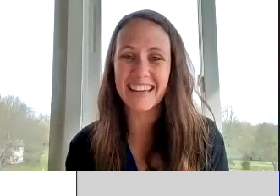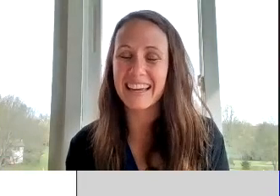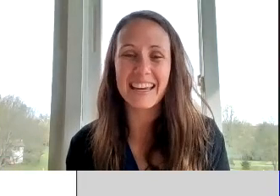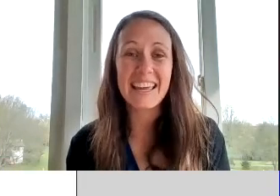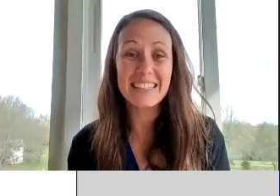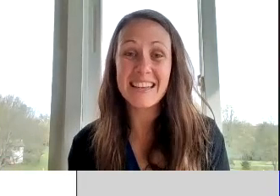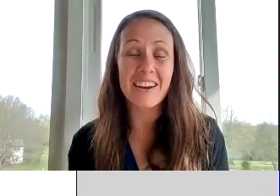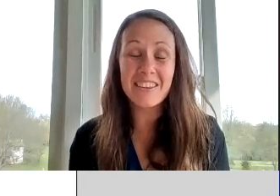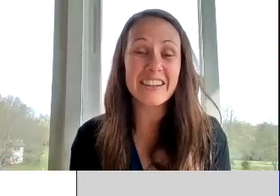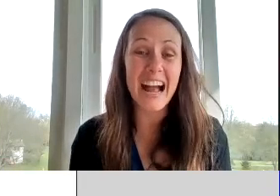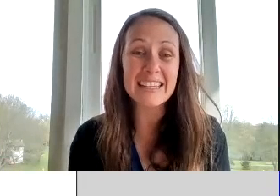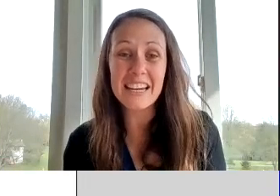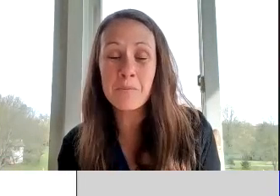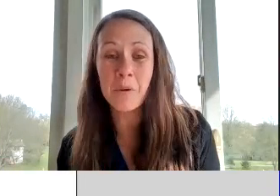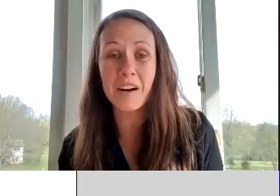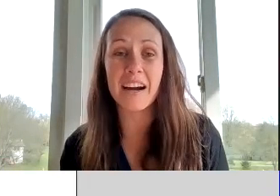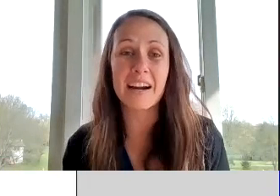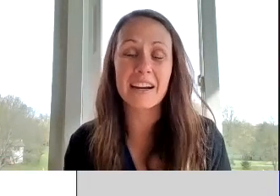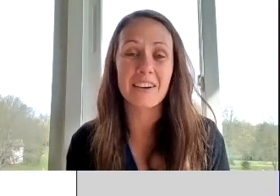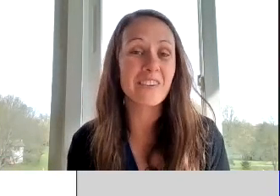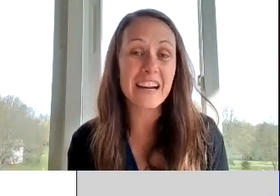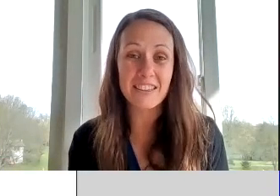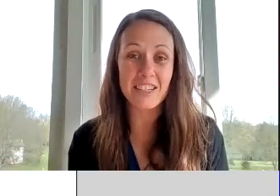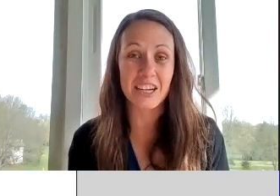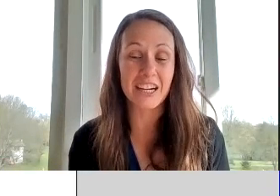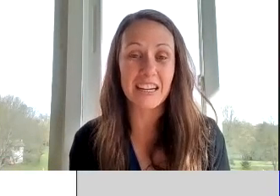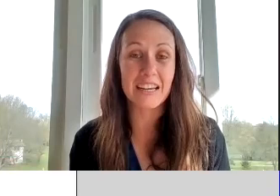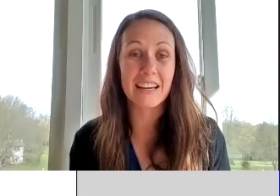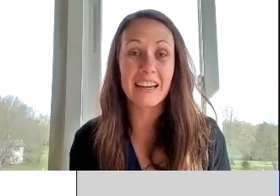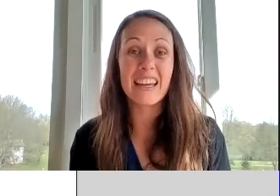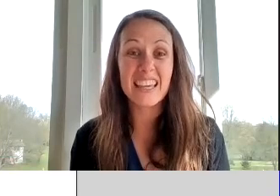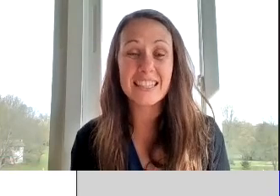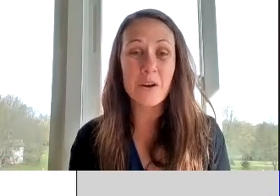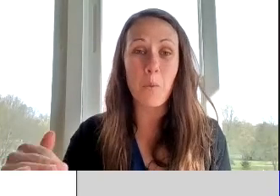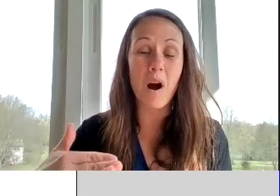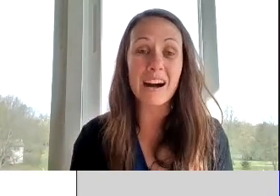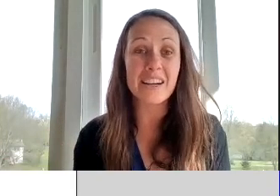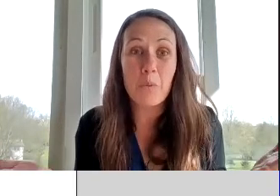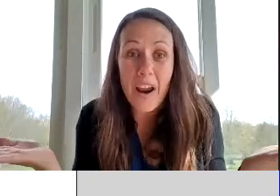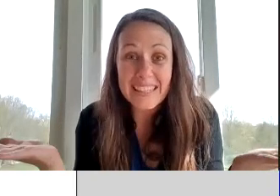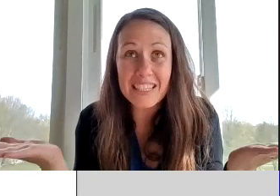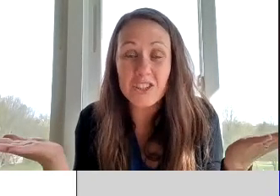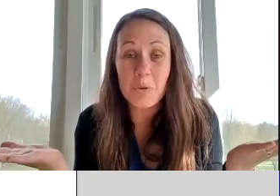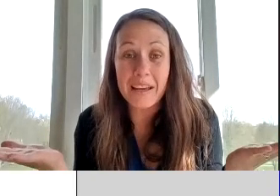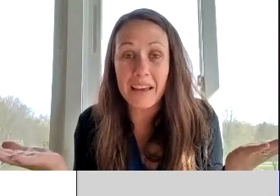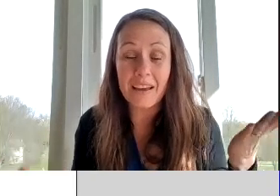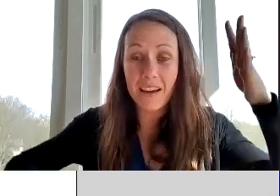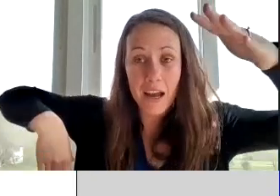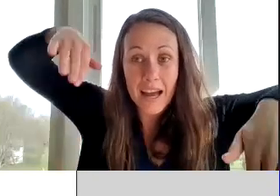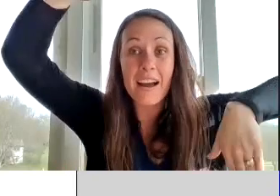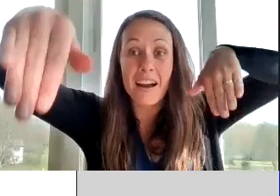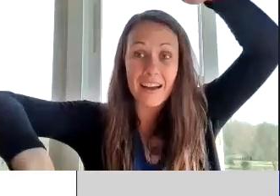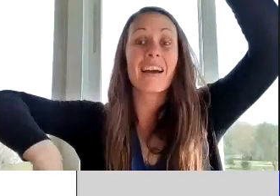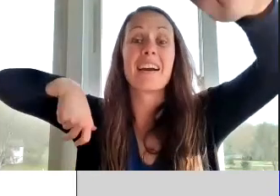doing? He's not on the grass anymore or in the dirt. He's in the water. What is he doing?